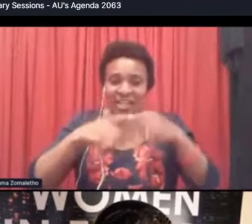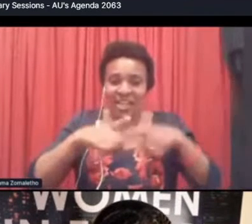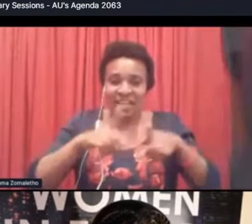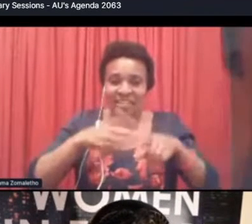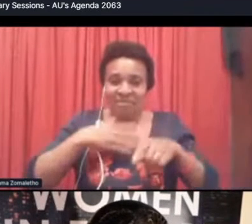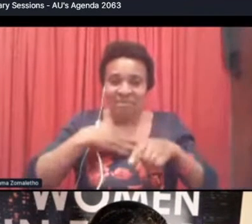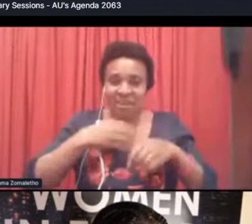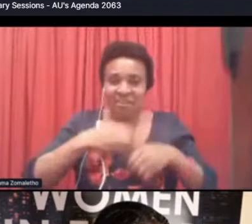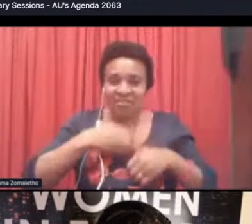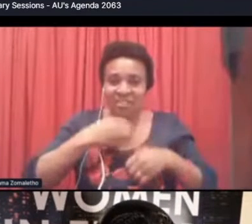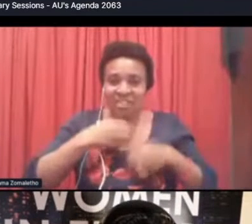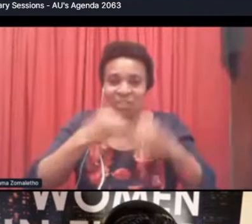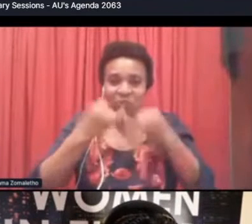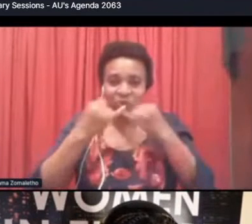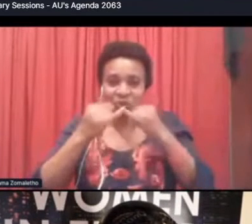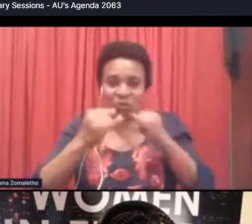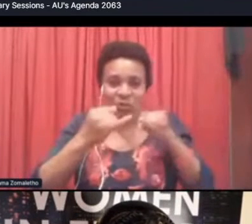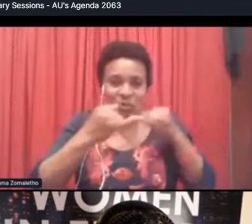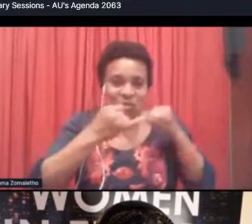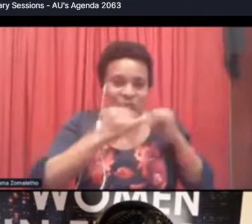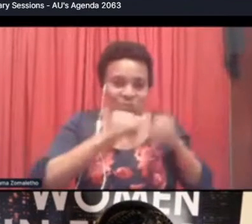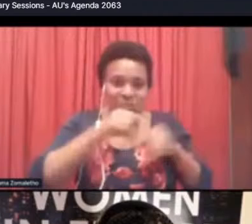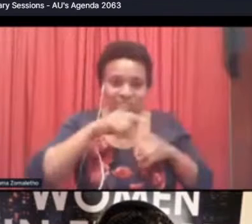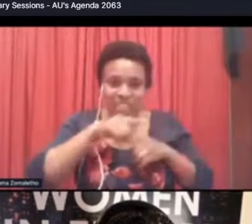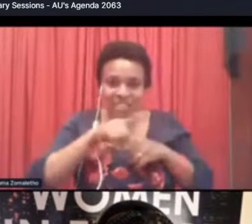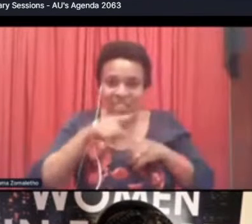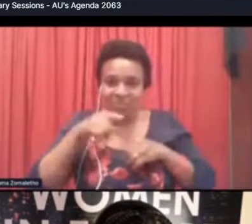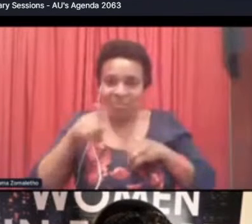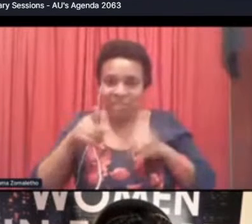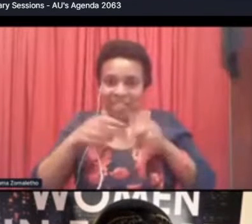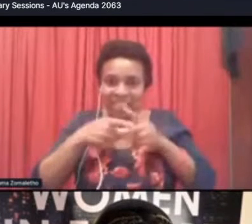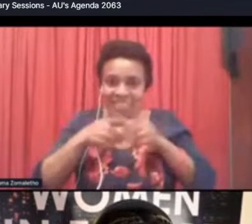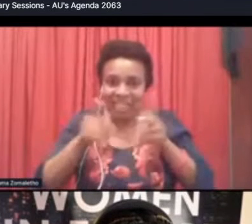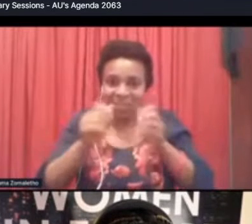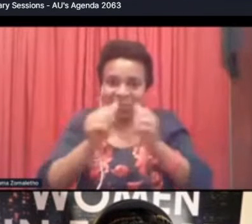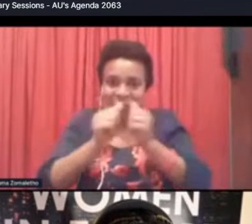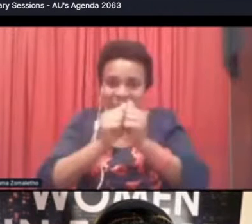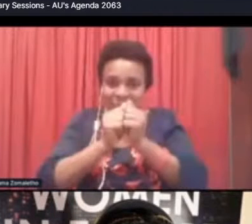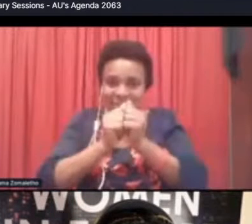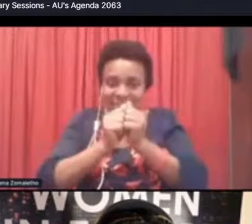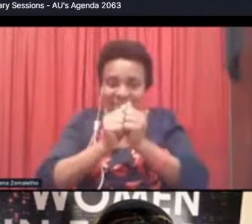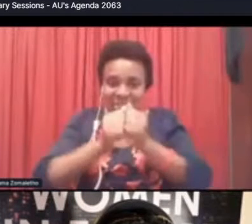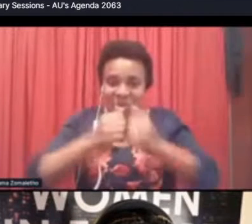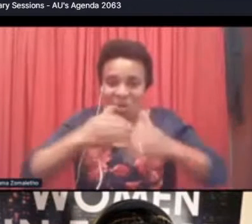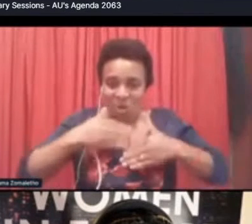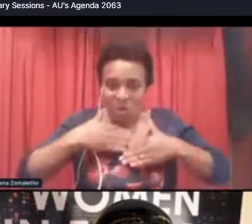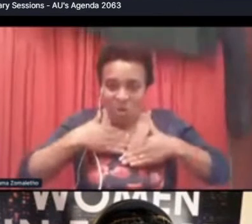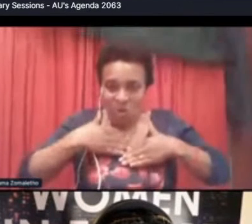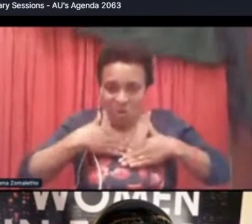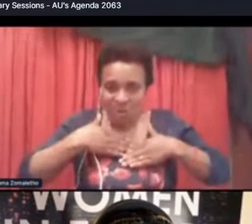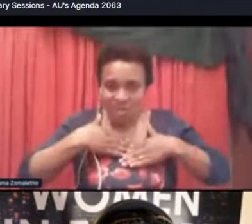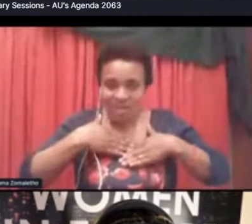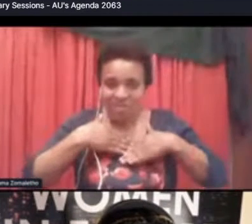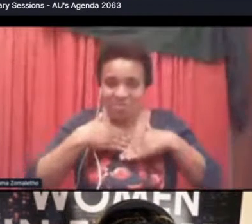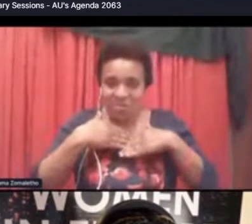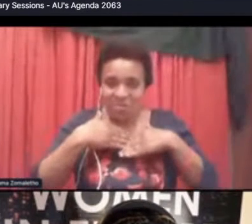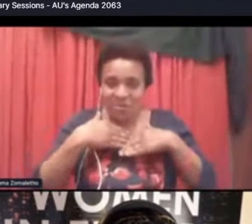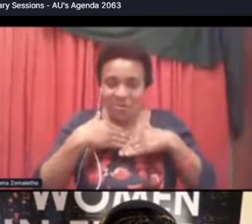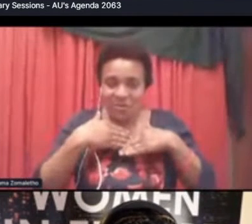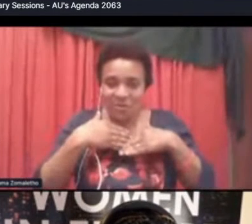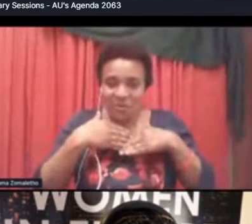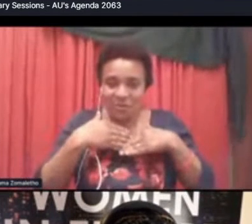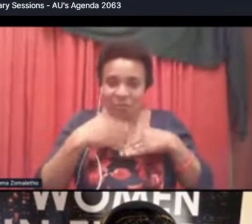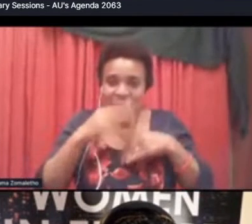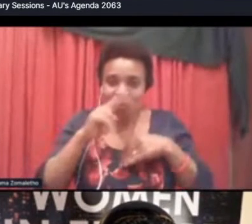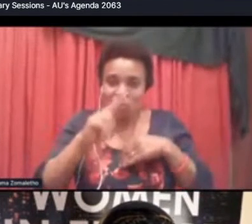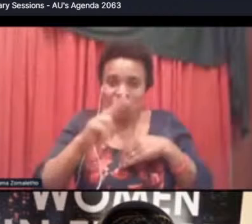introduce themselves as they come in. And I'll start with Honorable we don't have two of the guests